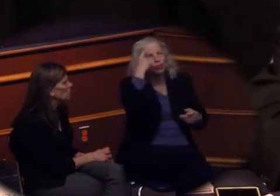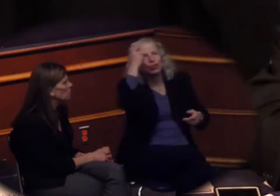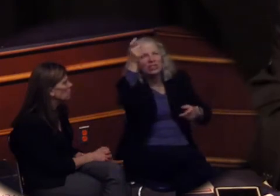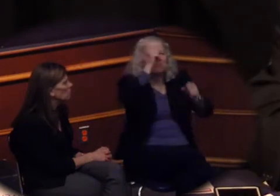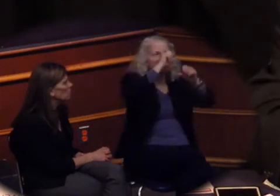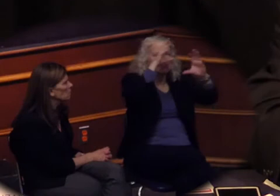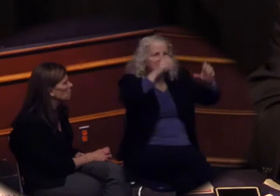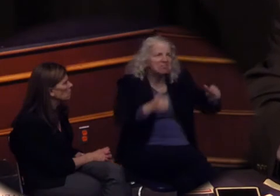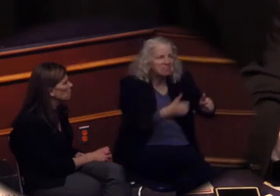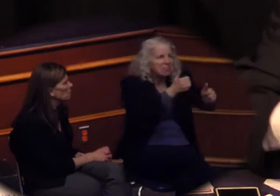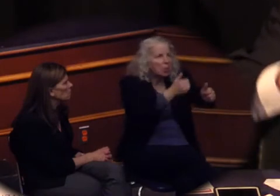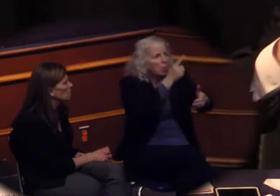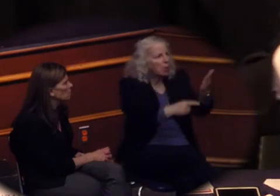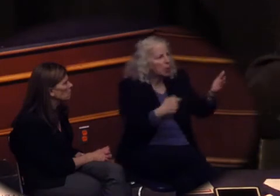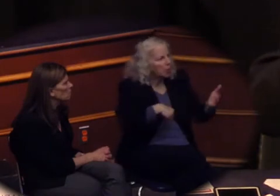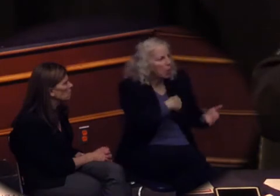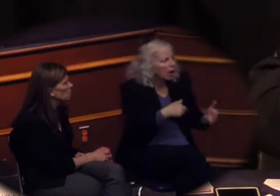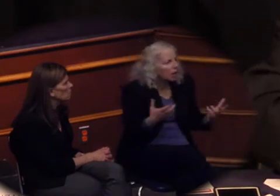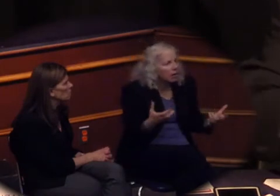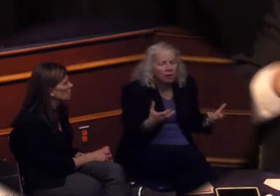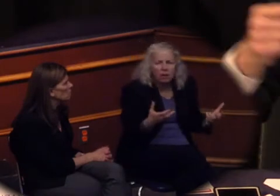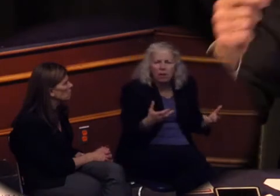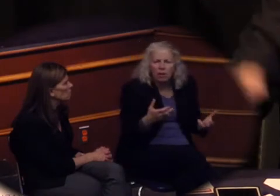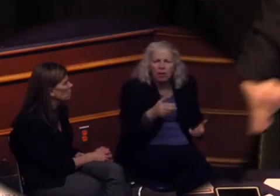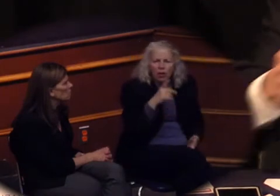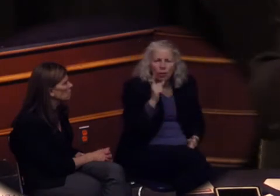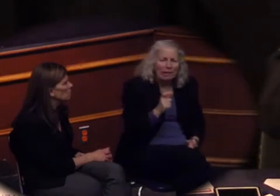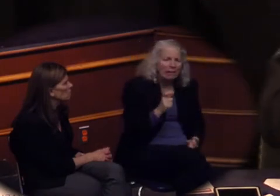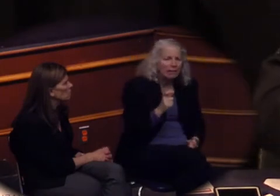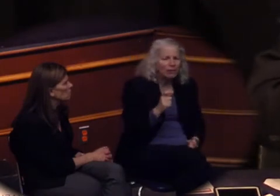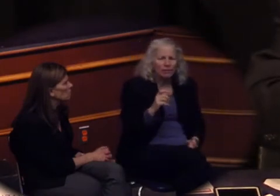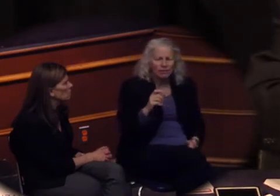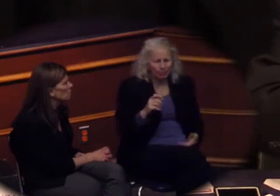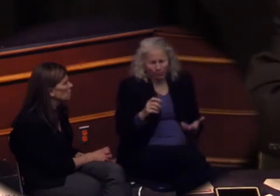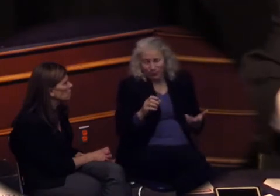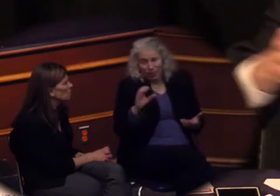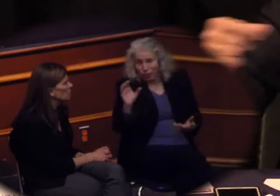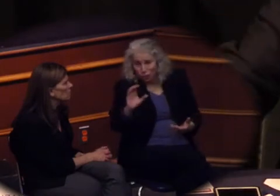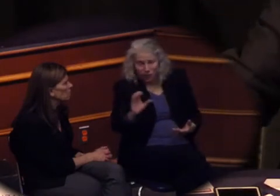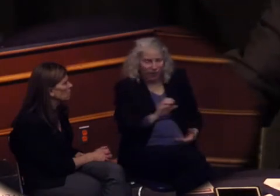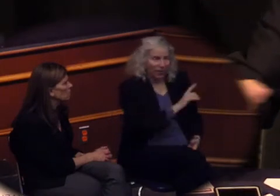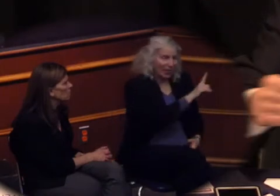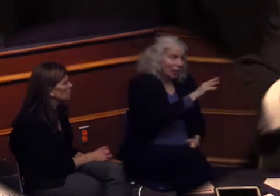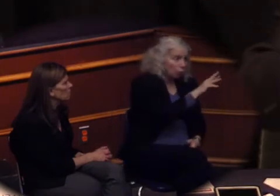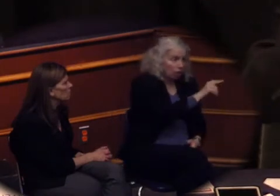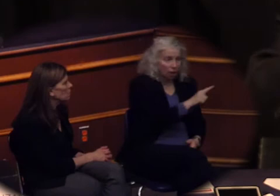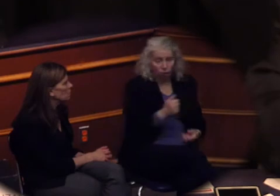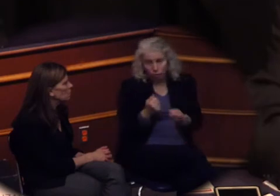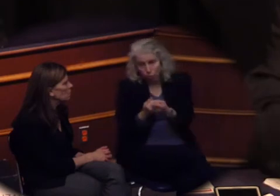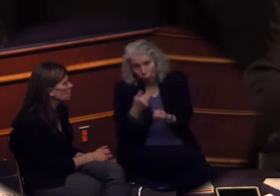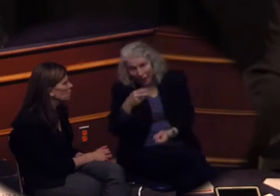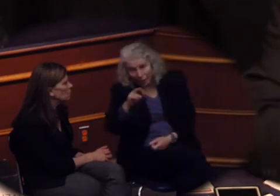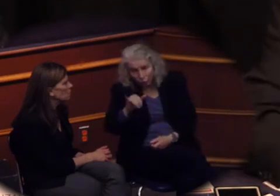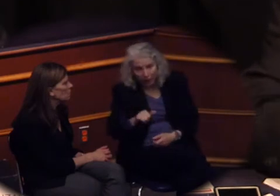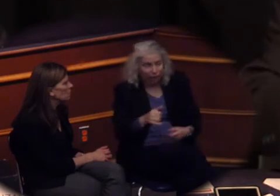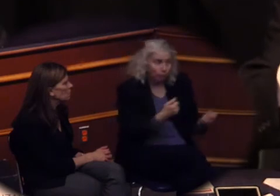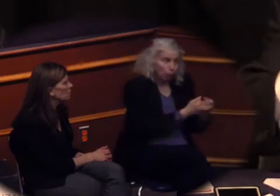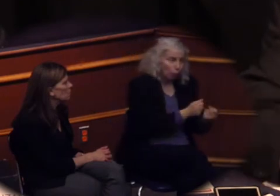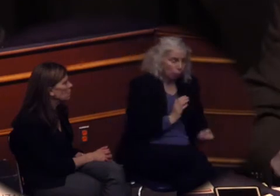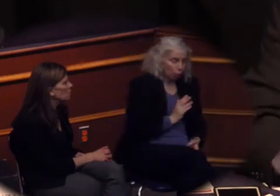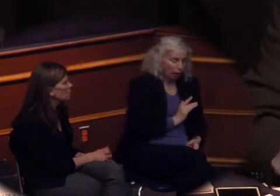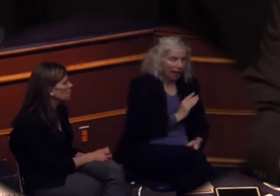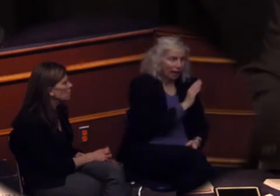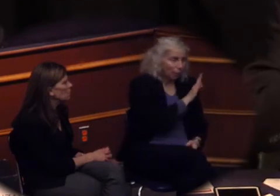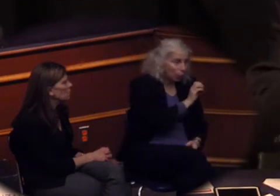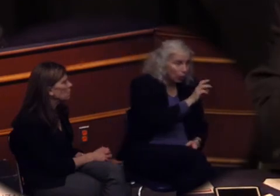to pursue the things that we want. And you don't need to be conservative or liberal or a Hillary person or a Bernie person to share the excitement that